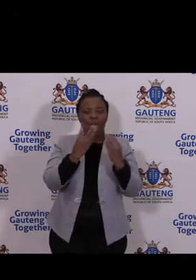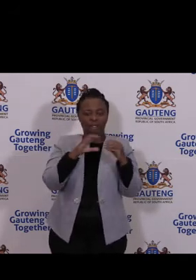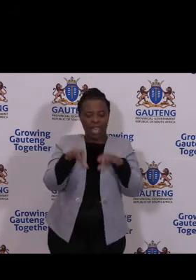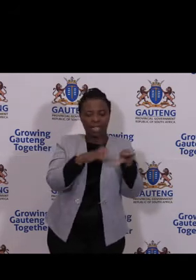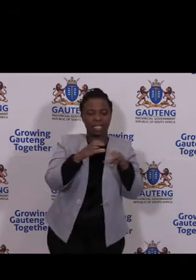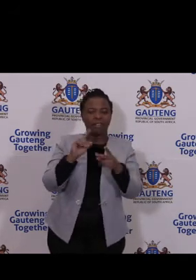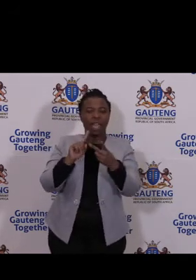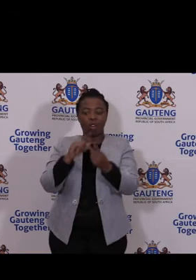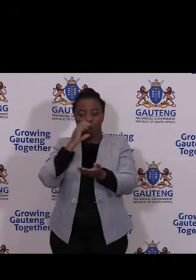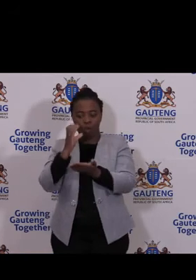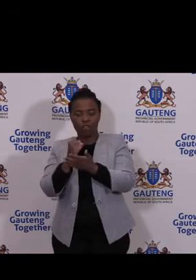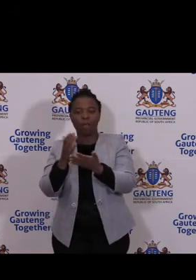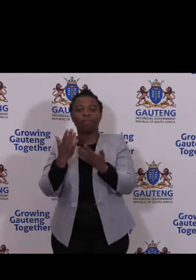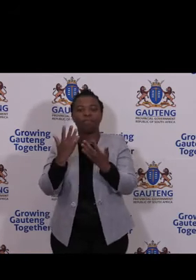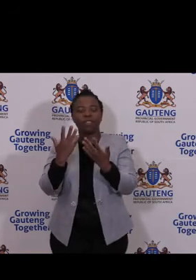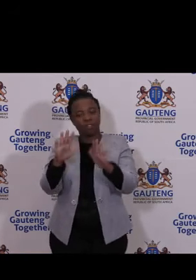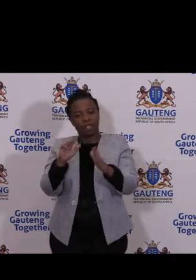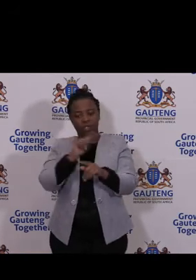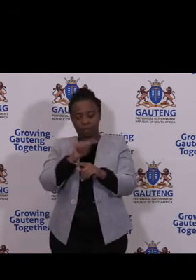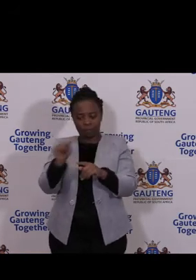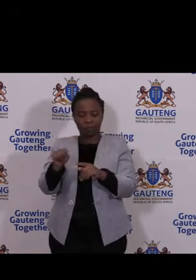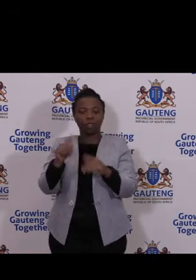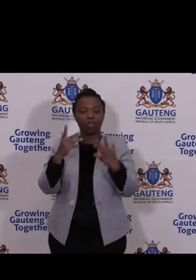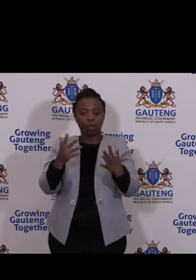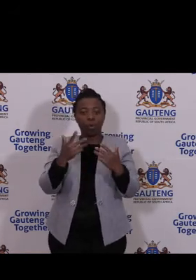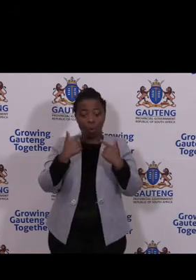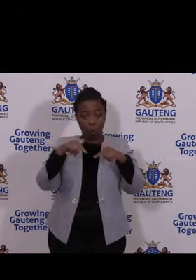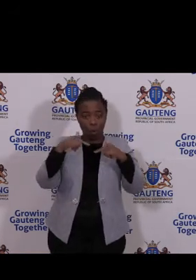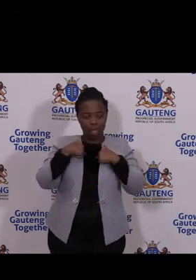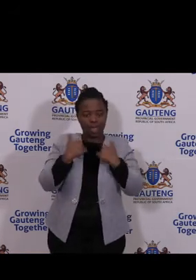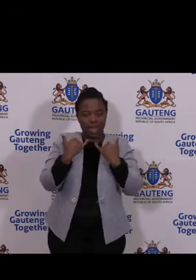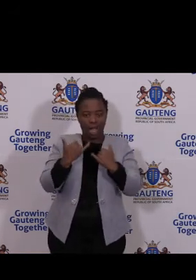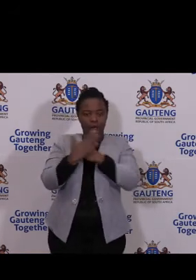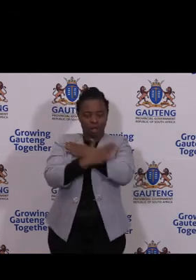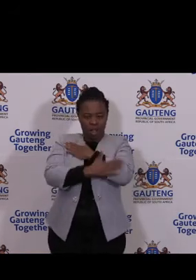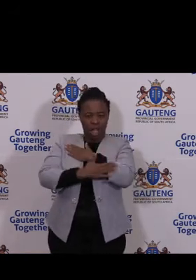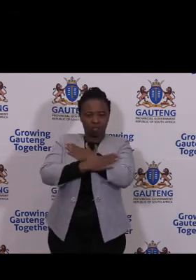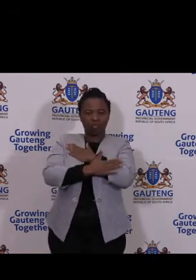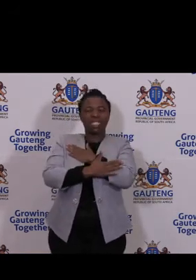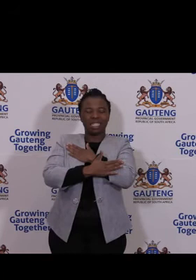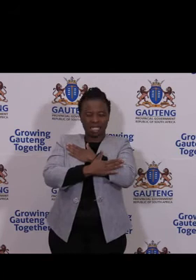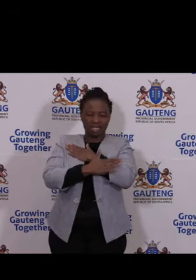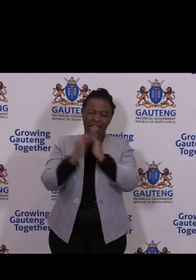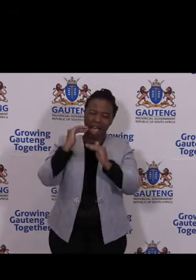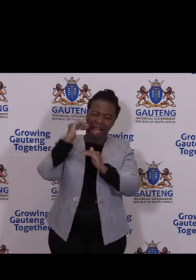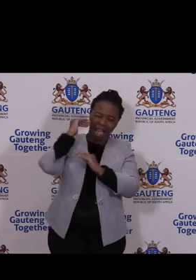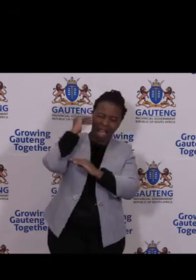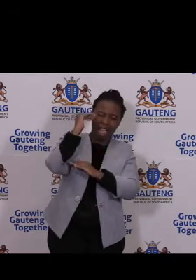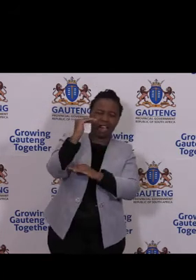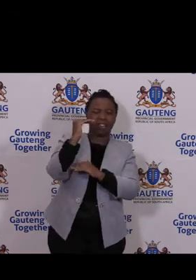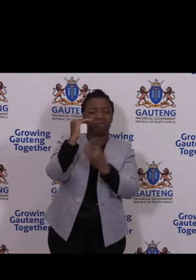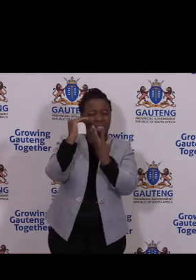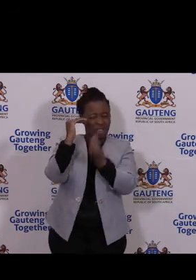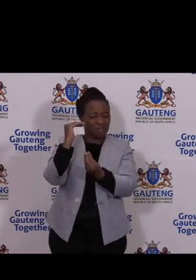in the world. And this just makes us one of those countries that are highly affected at the current